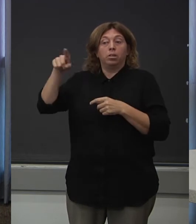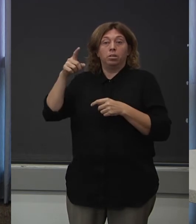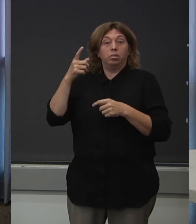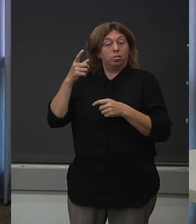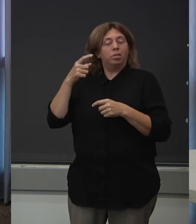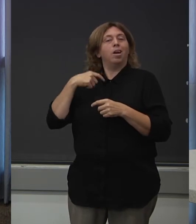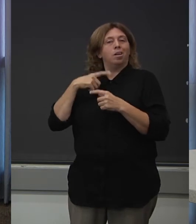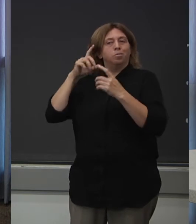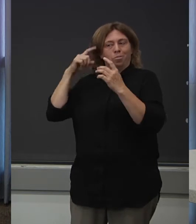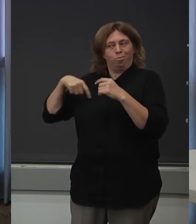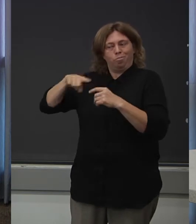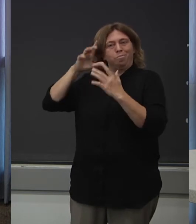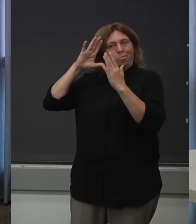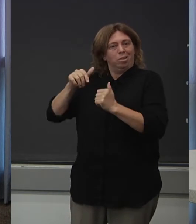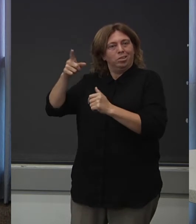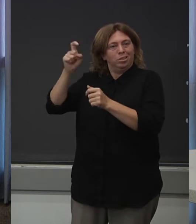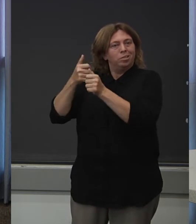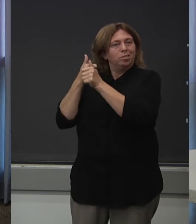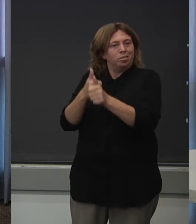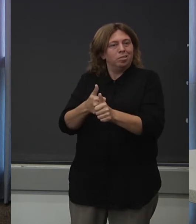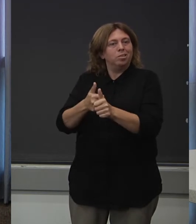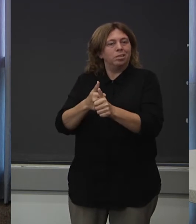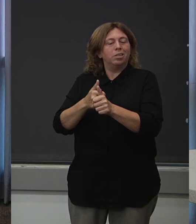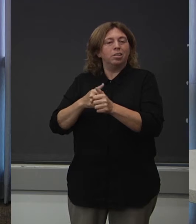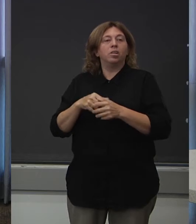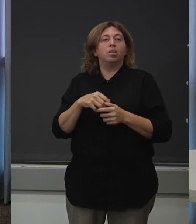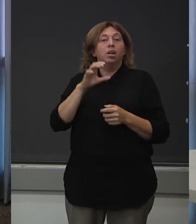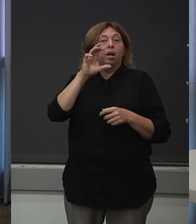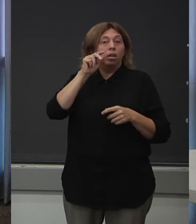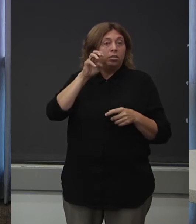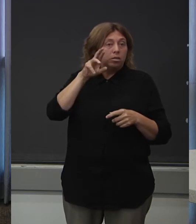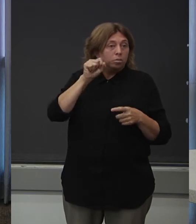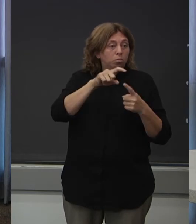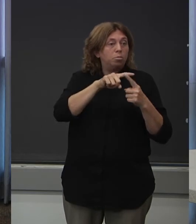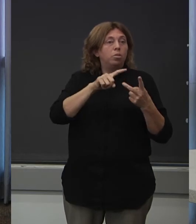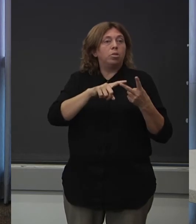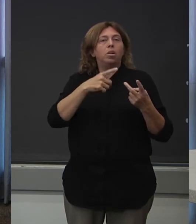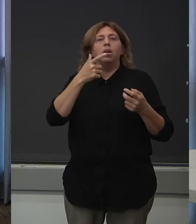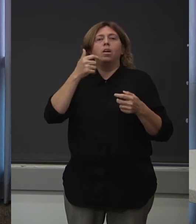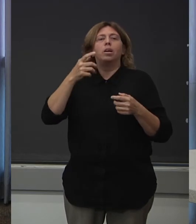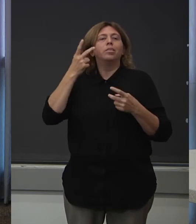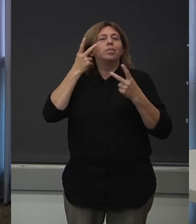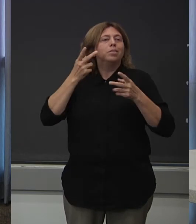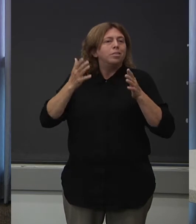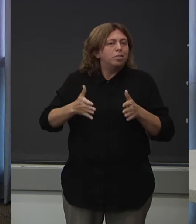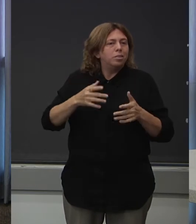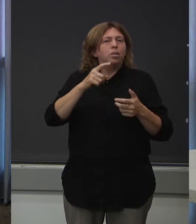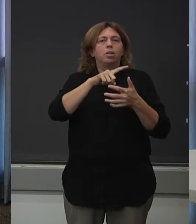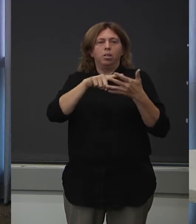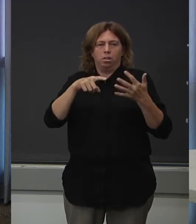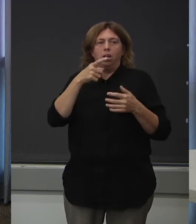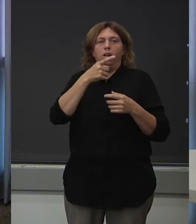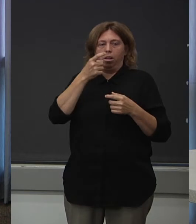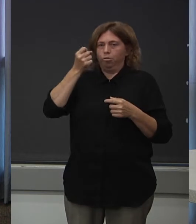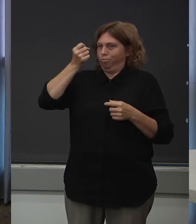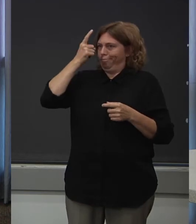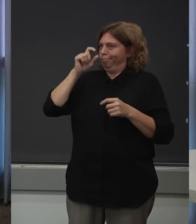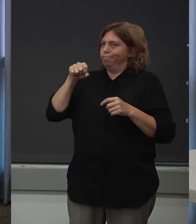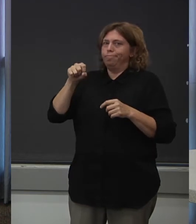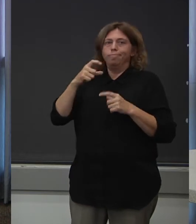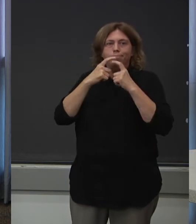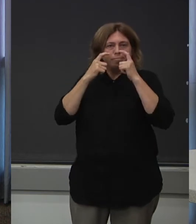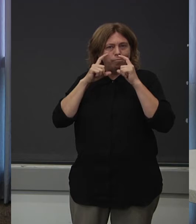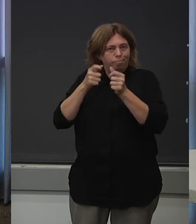that customers and other guests to the workplace understand that facial coverings are required. And it means more